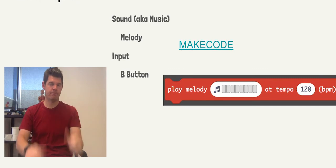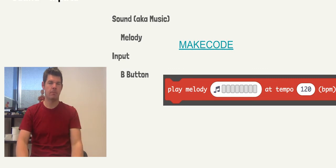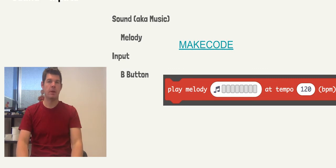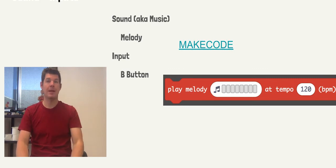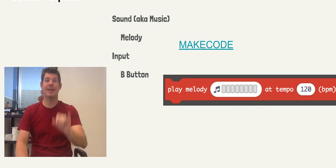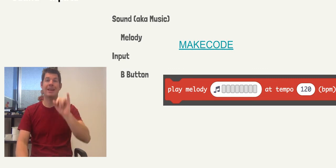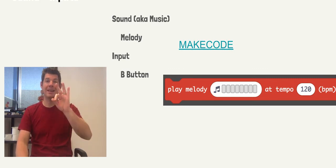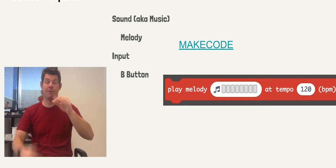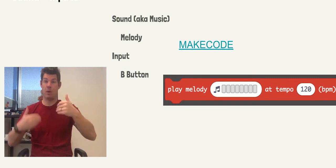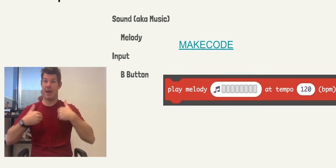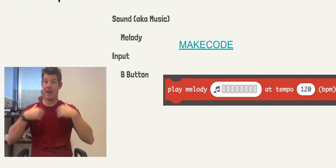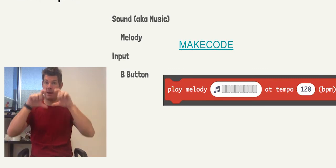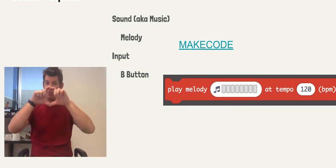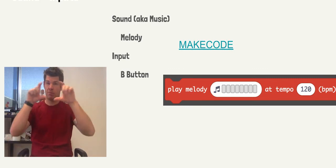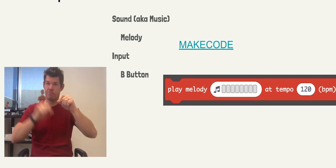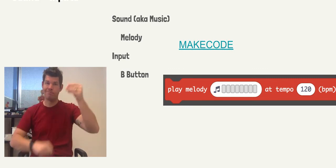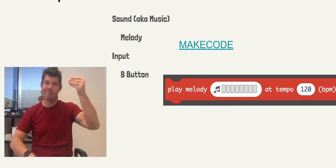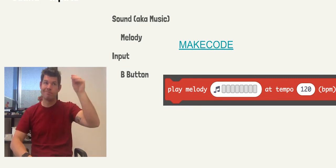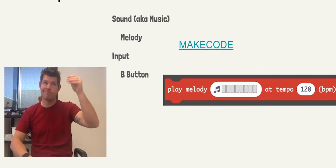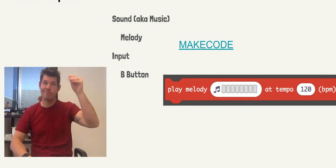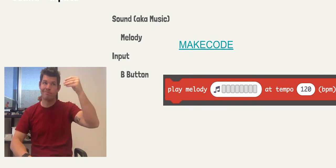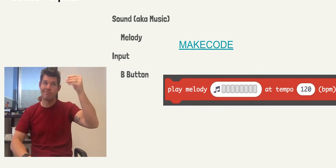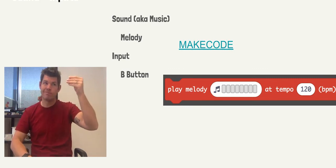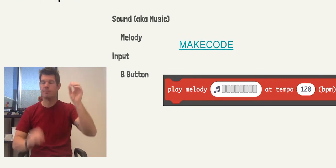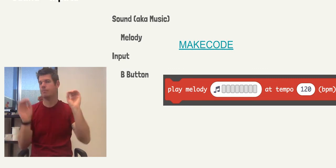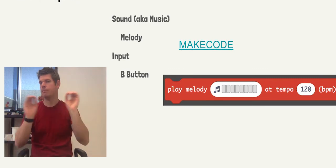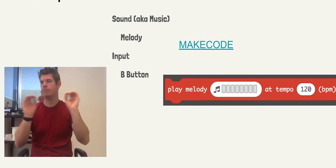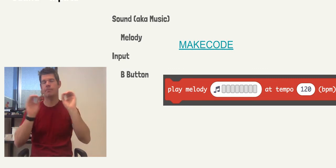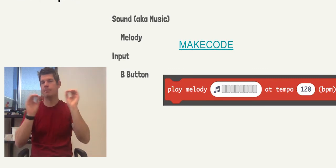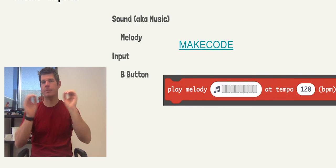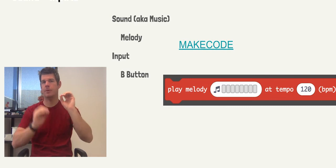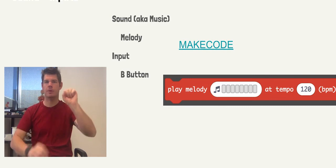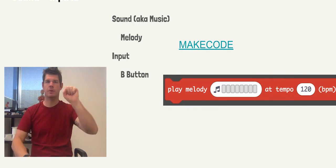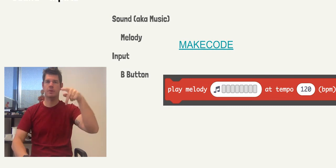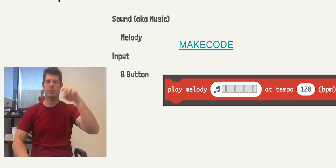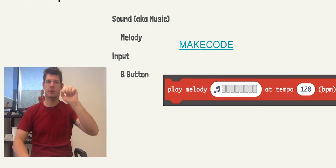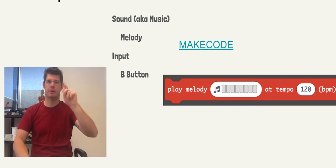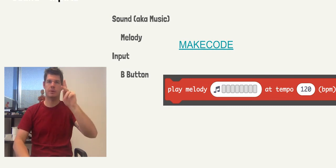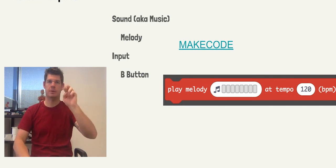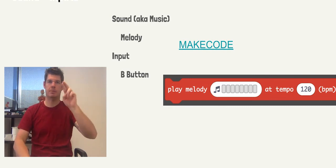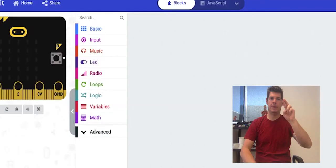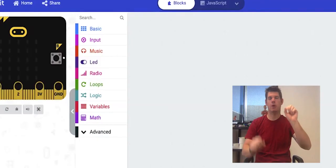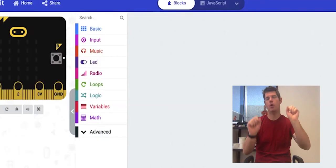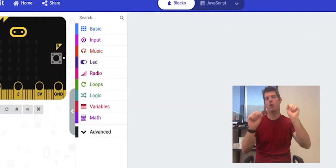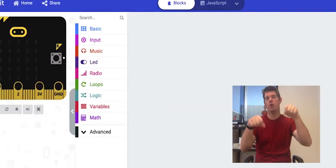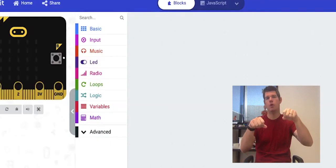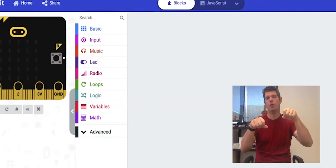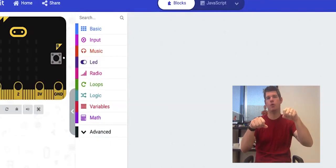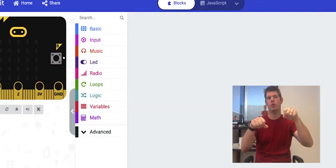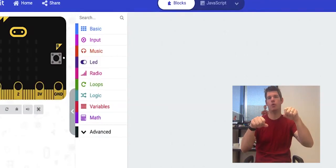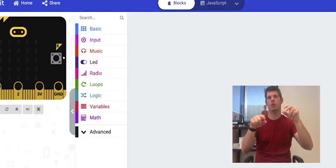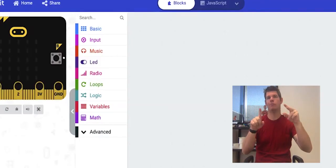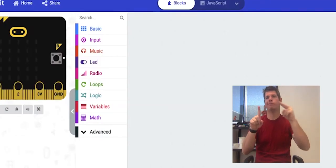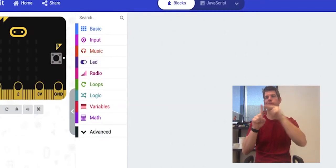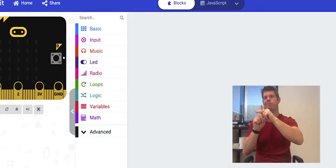have a microbit, when you get a microbit, there is not a little built-in speaker, but it's really easy to plug up a set of